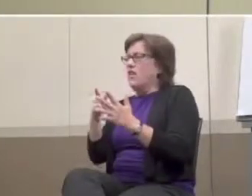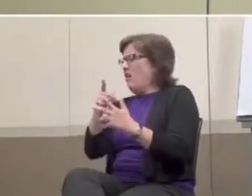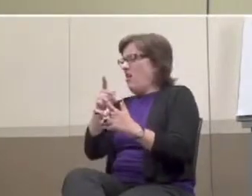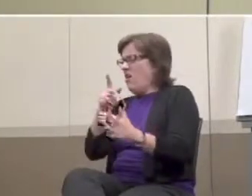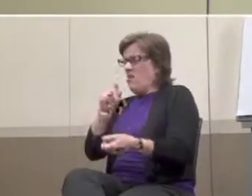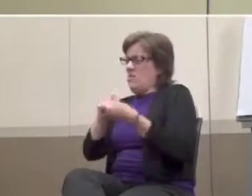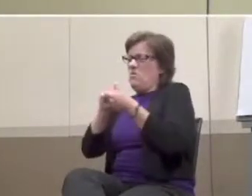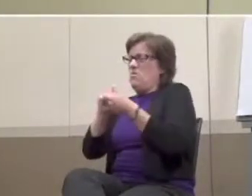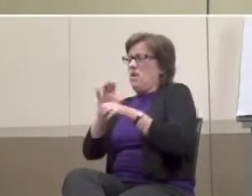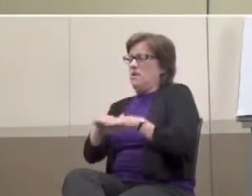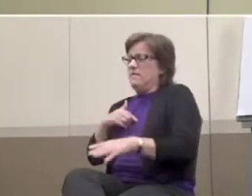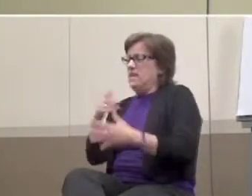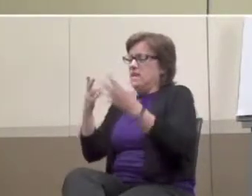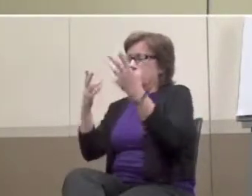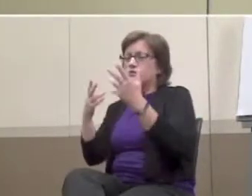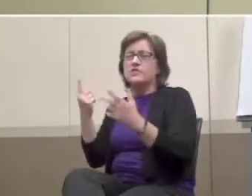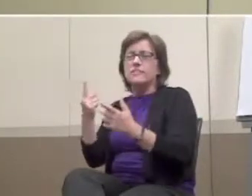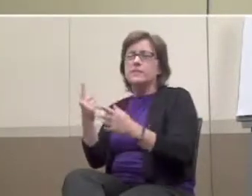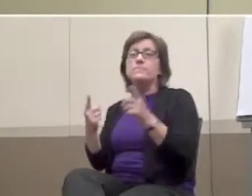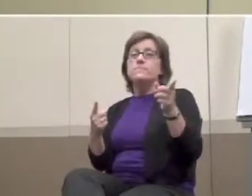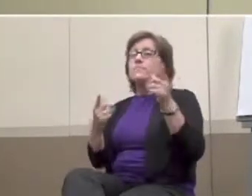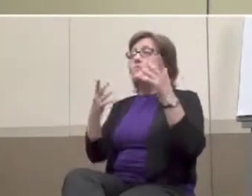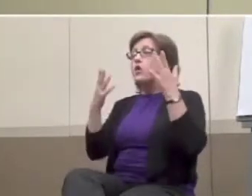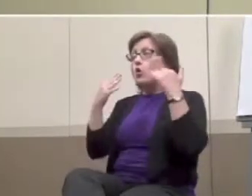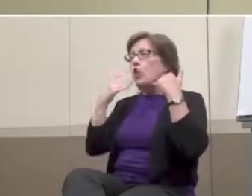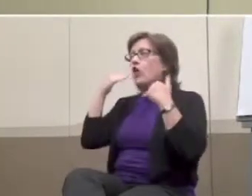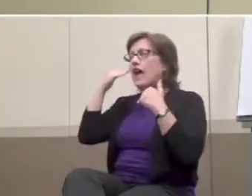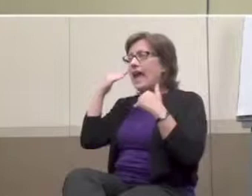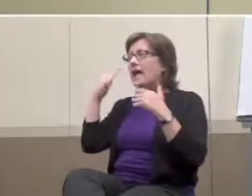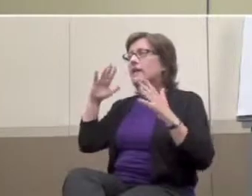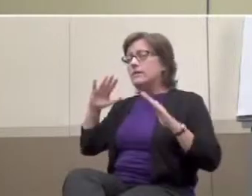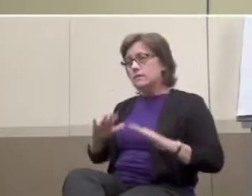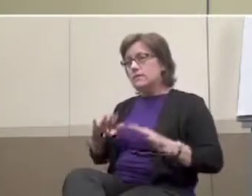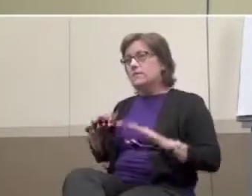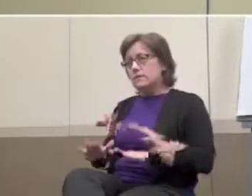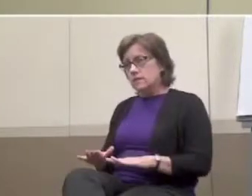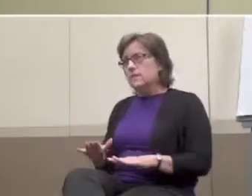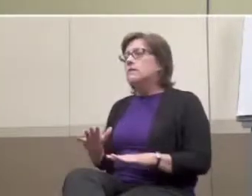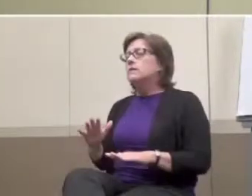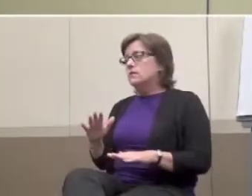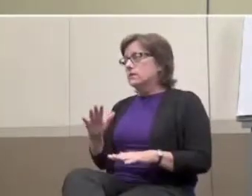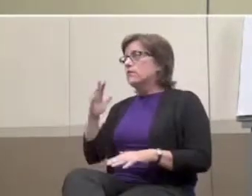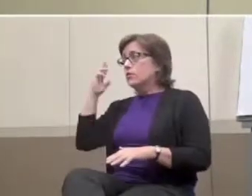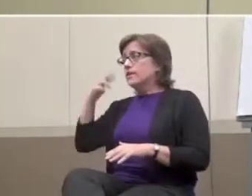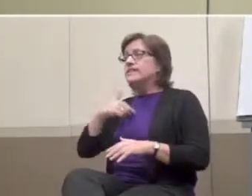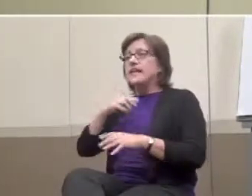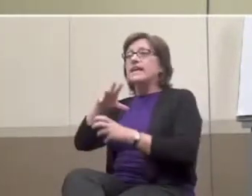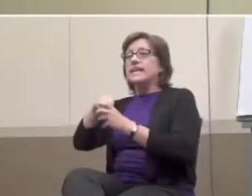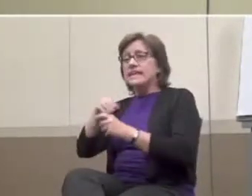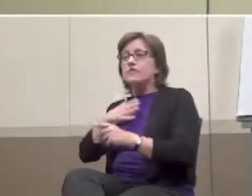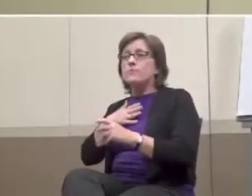malicious intent. So with cooler heads, you're saying at that time, right. The reason I get into my